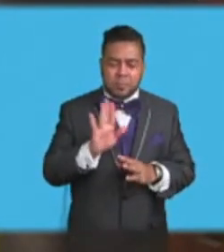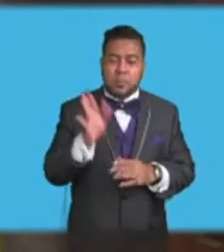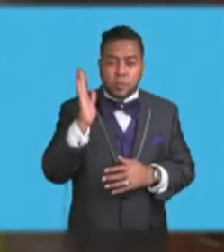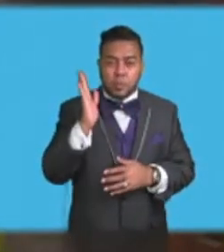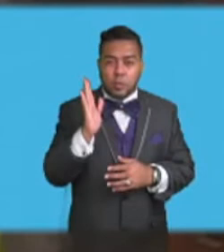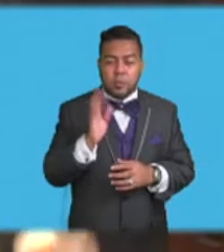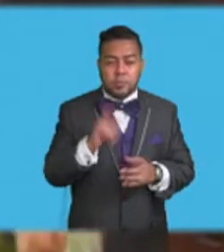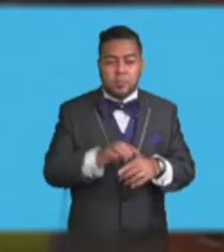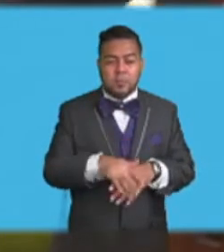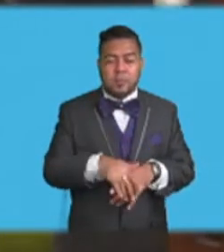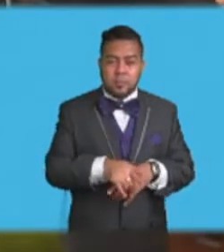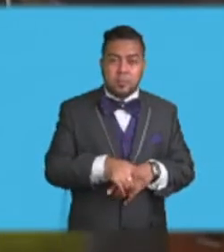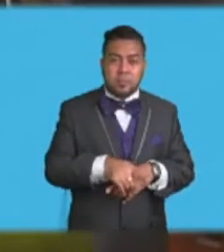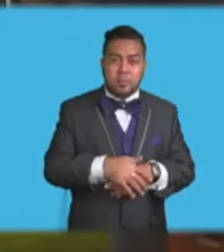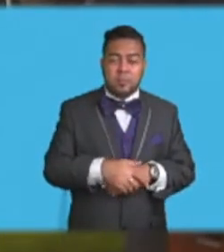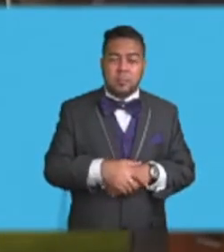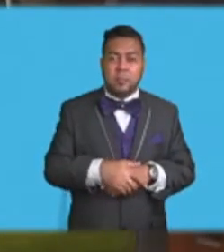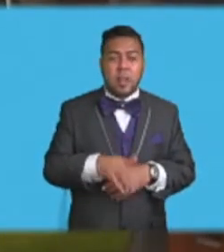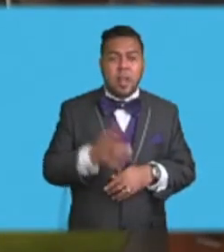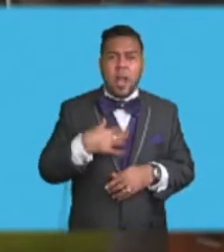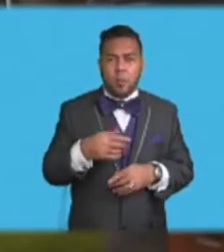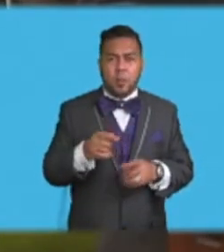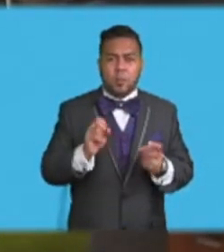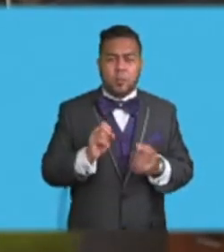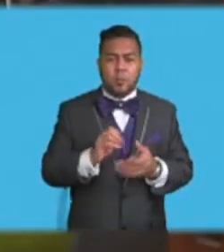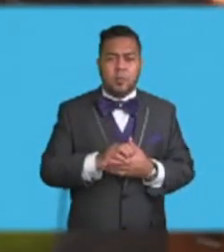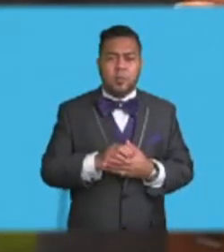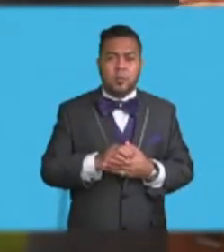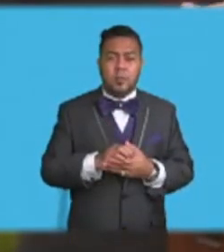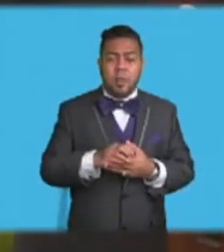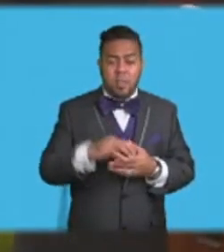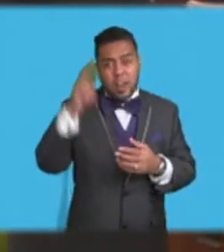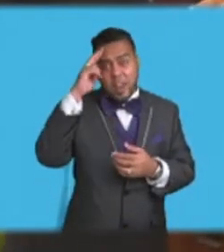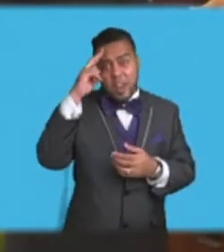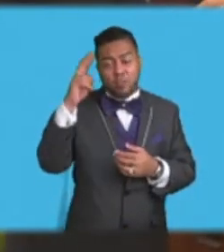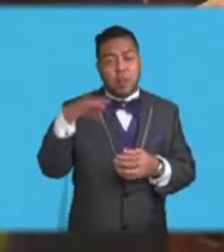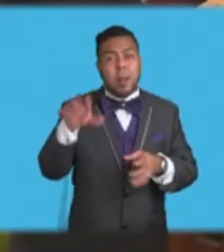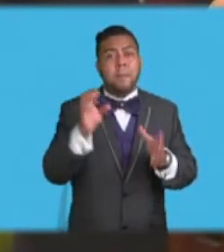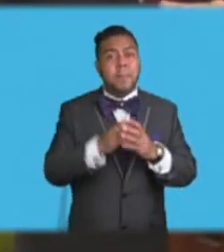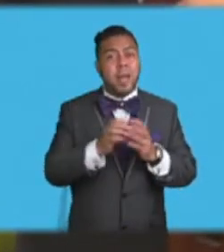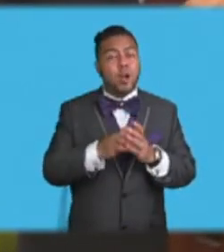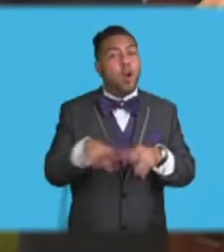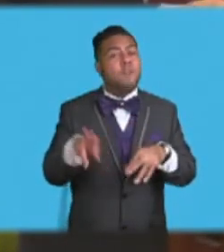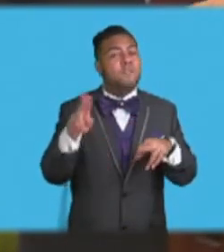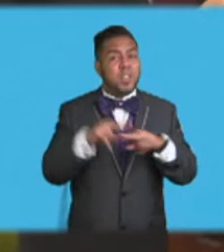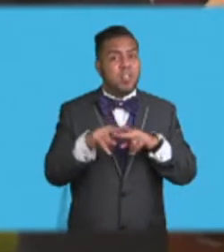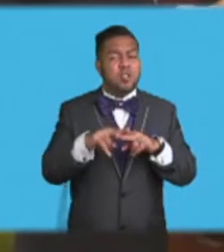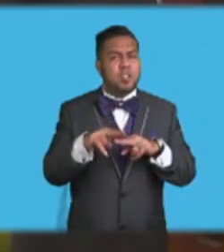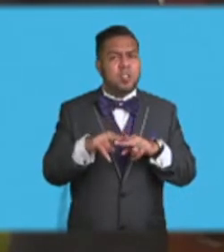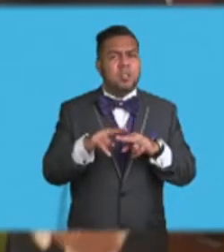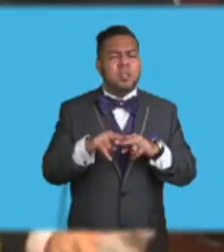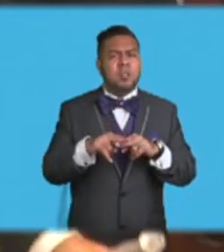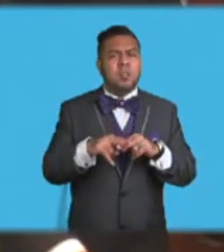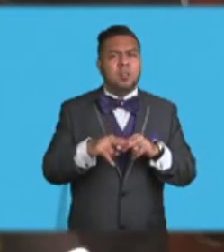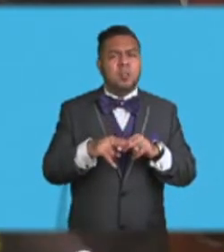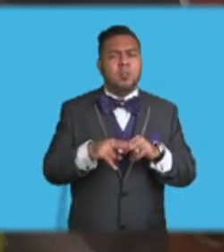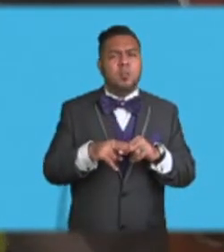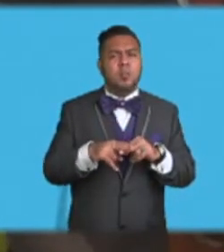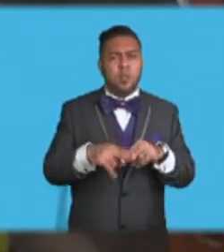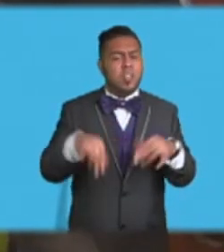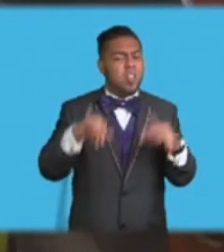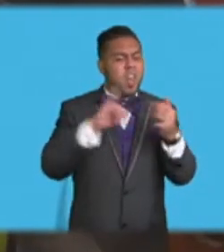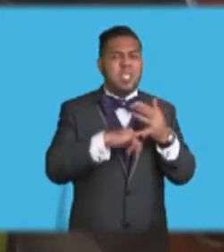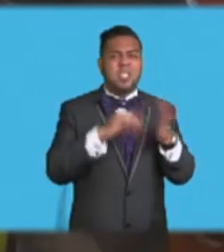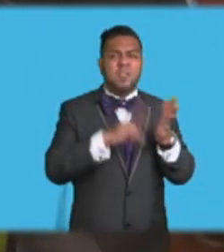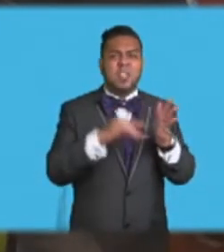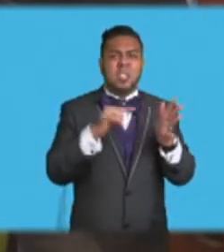run on banks, Madam Speaker, I'd like to highlight the collapse of the National Bank of Fiji in the SBT government days in 1995, which our country